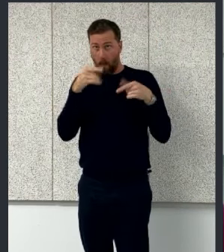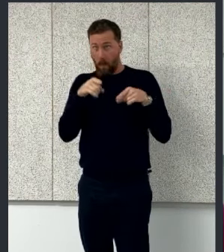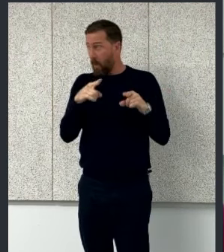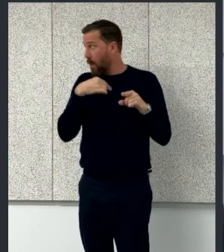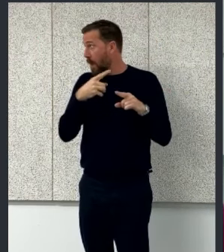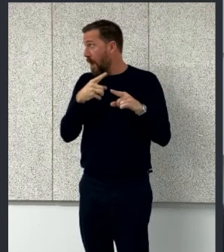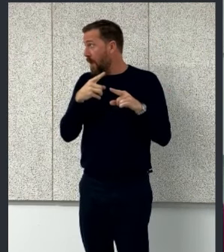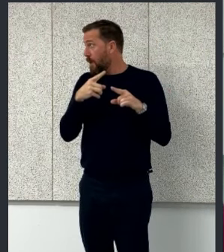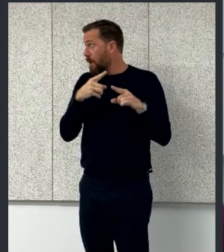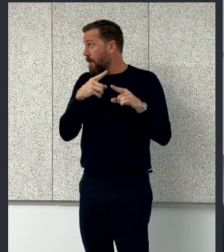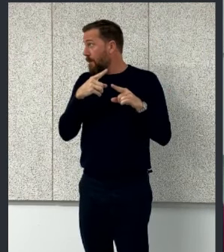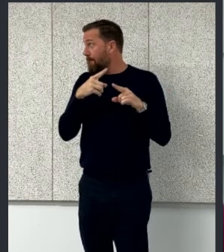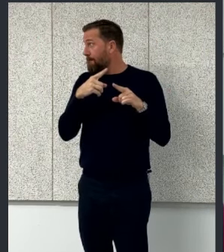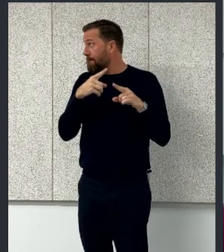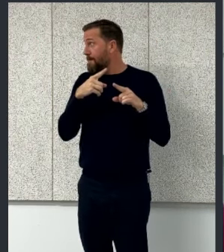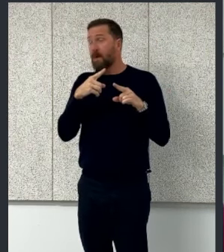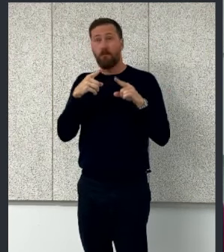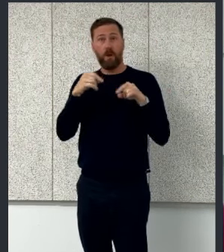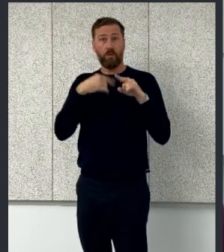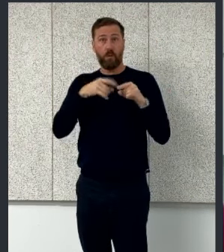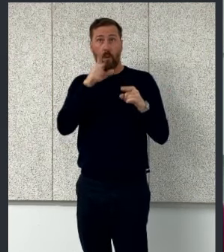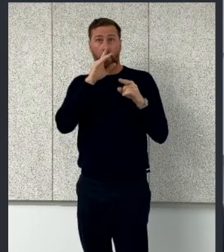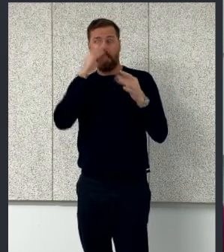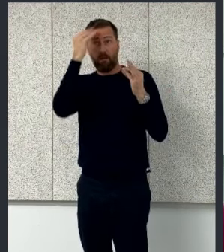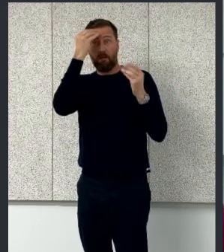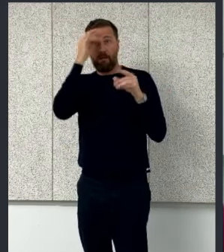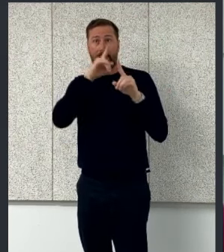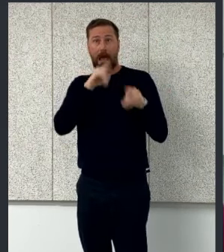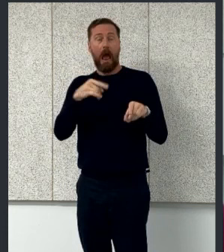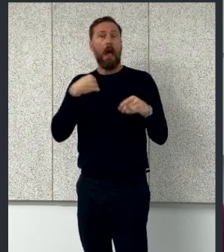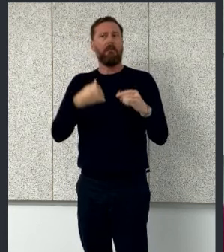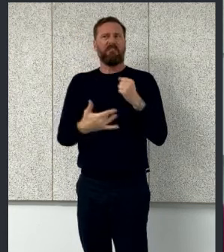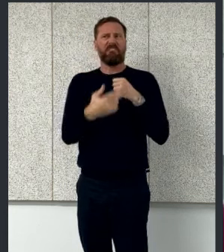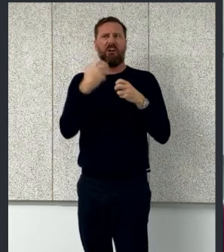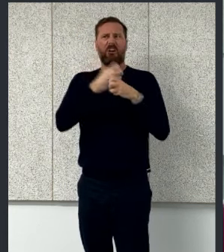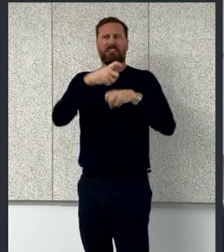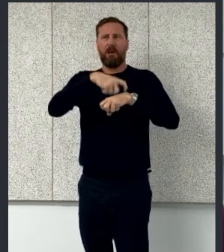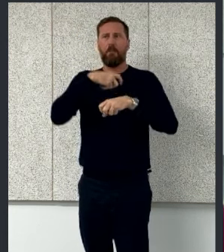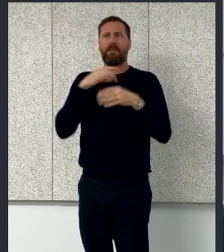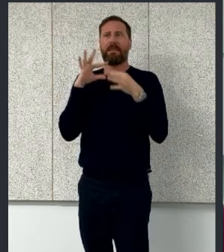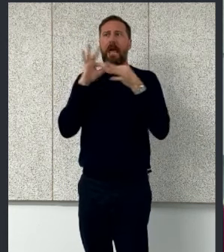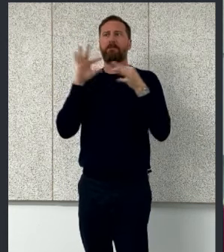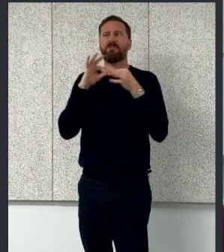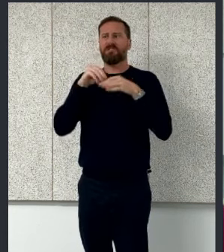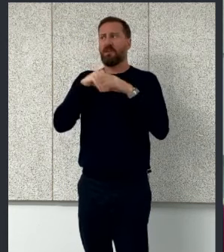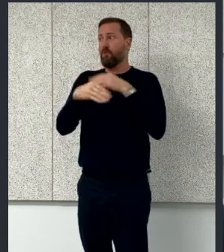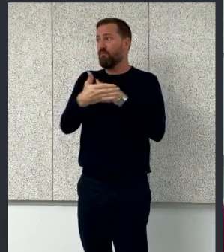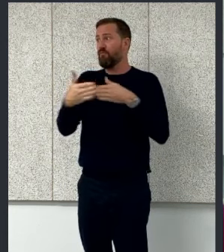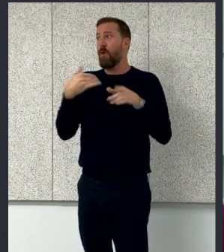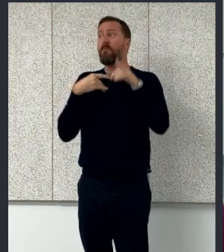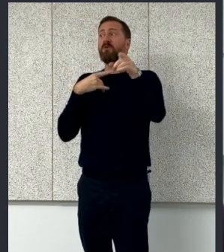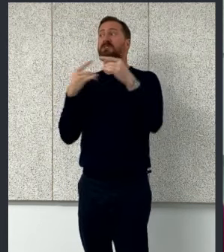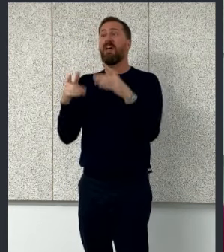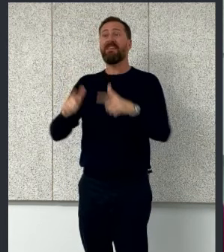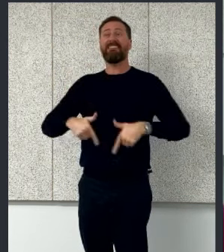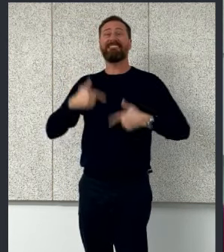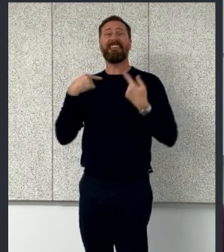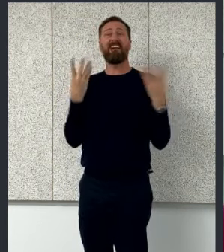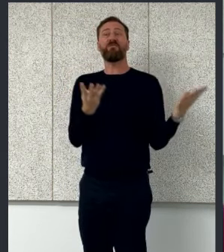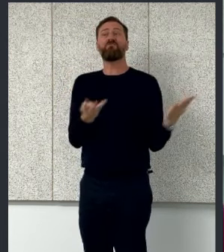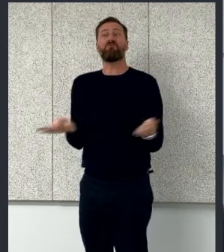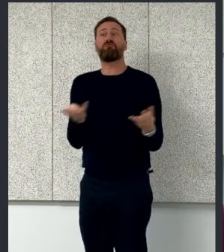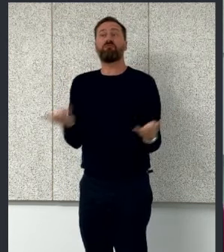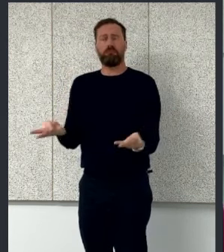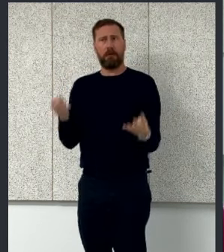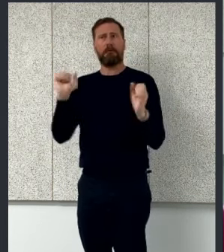I'm so sorry. Great. I'm having a technical difficulty with captions in the room. Those on the live stream have access to them just fine. But I